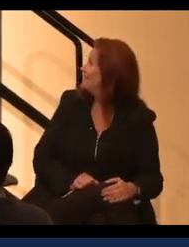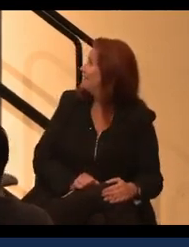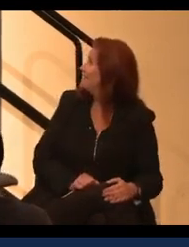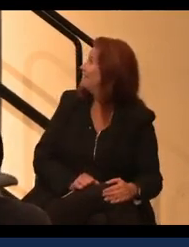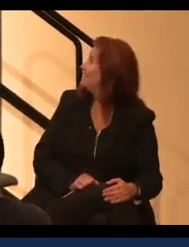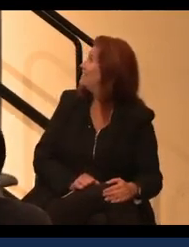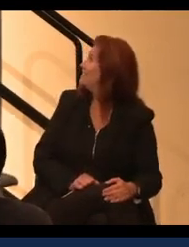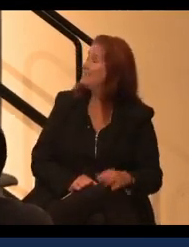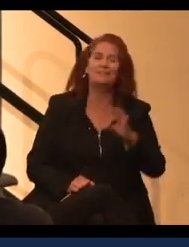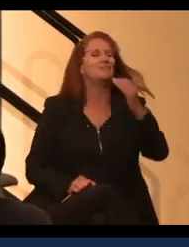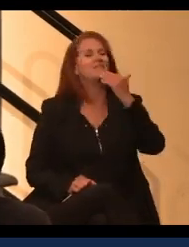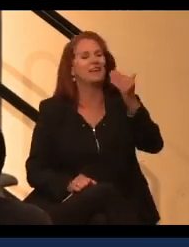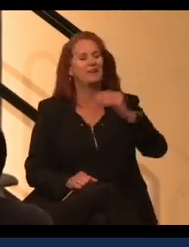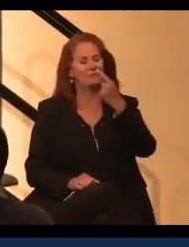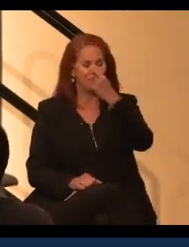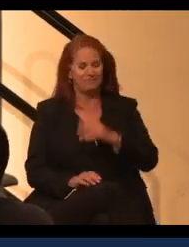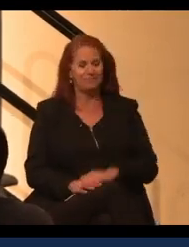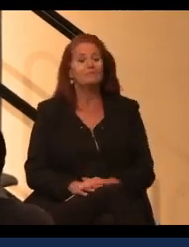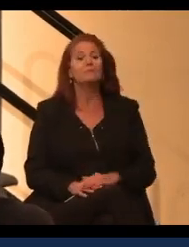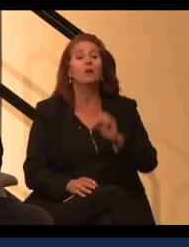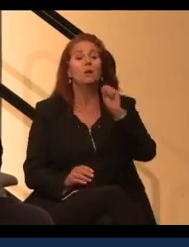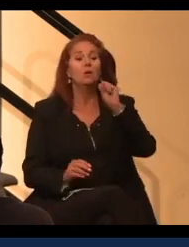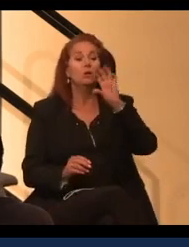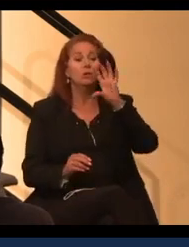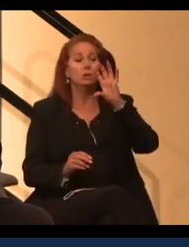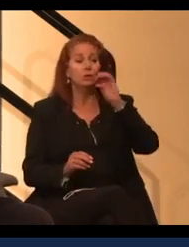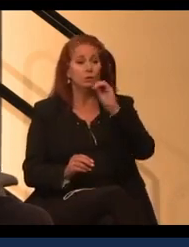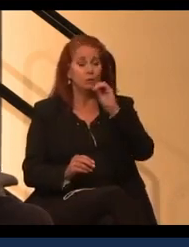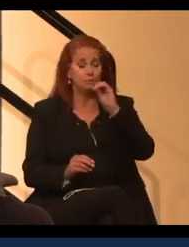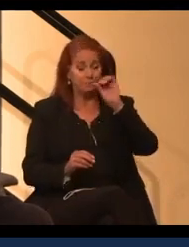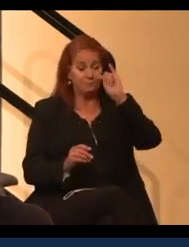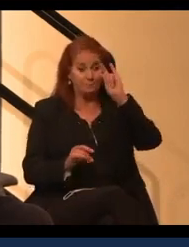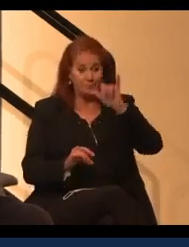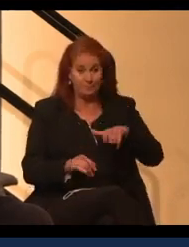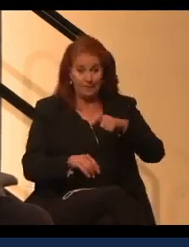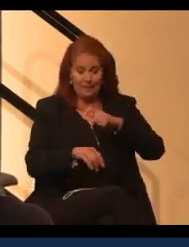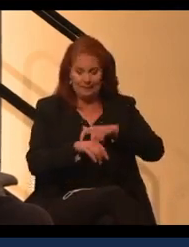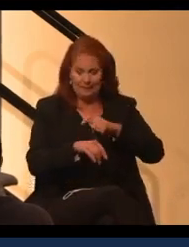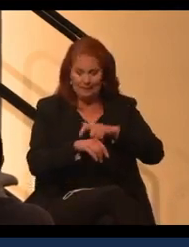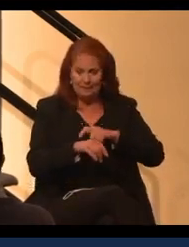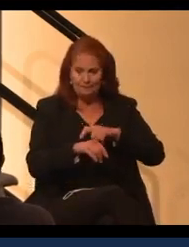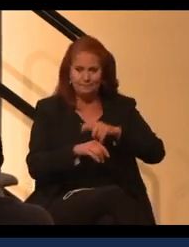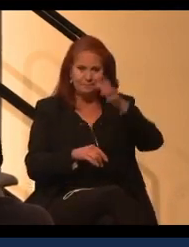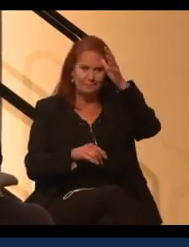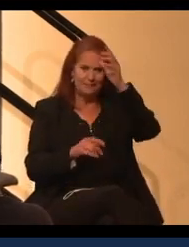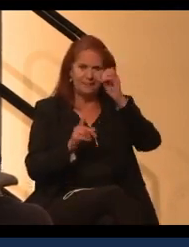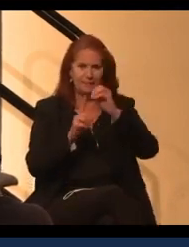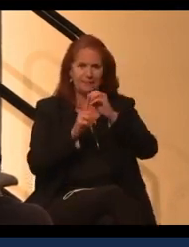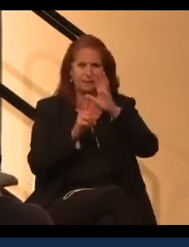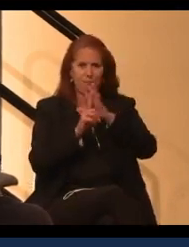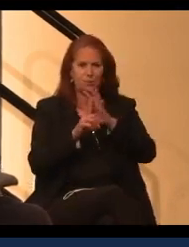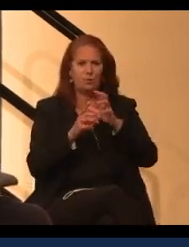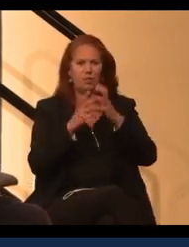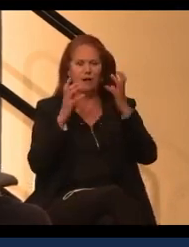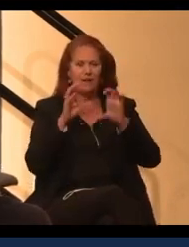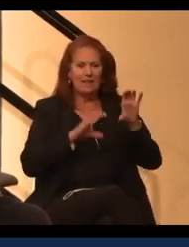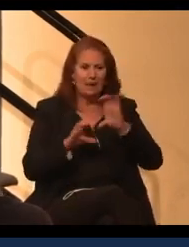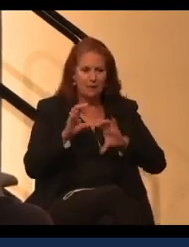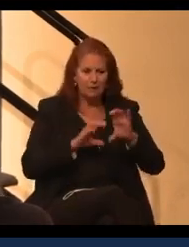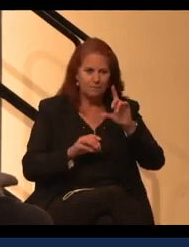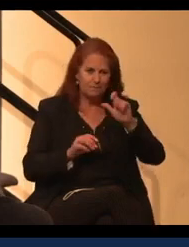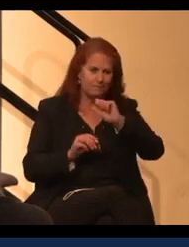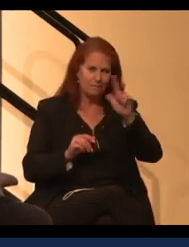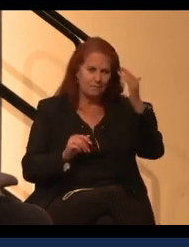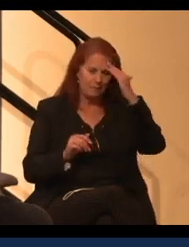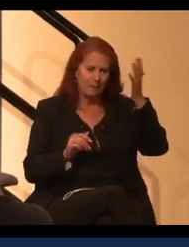Thanks. Thank you. So at the time, though, he was exposed to a lot of chemicals. I mean, you all